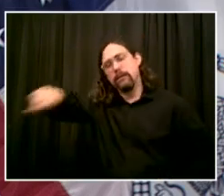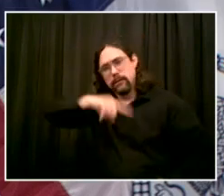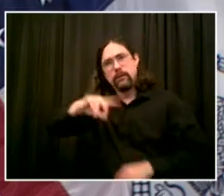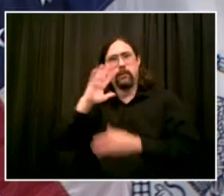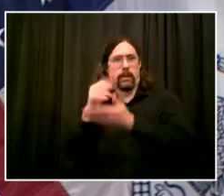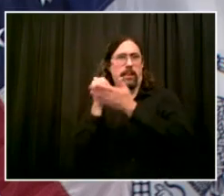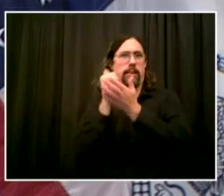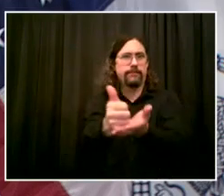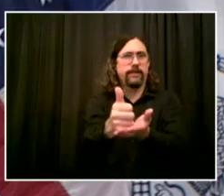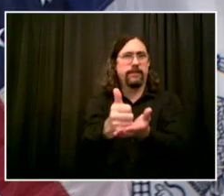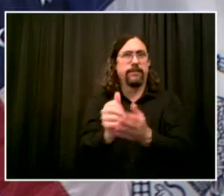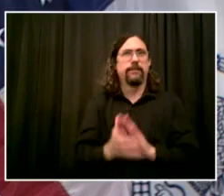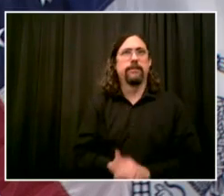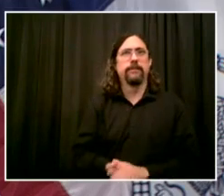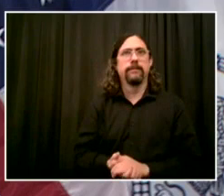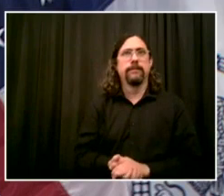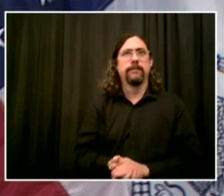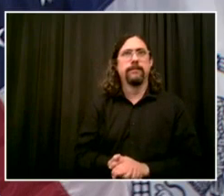Next, we have Henry from Bloomberg.